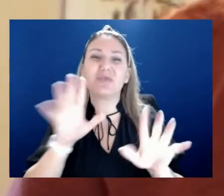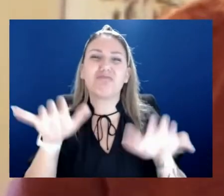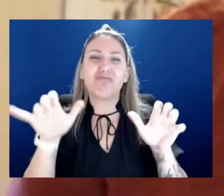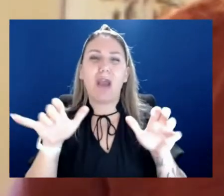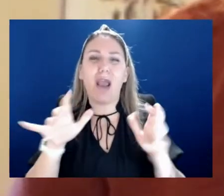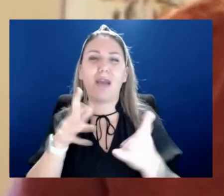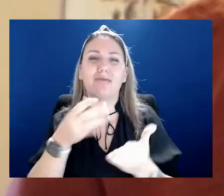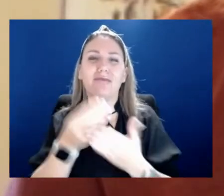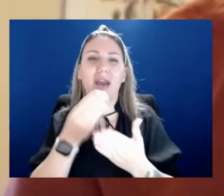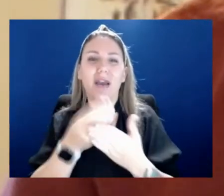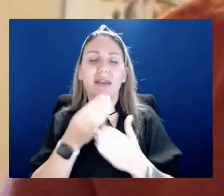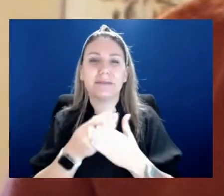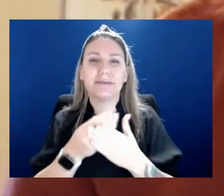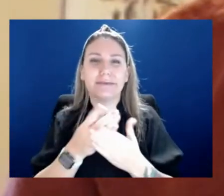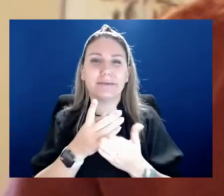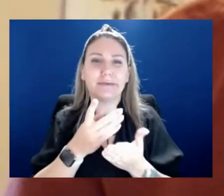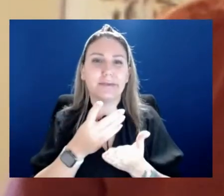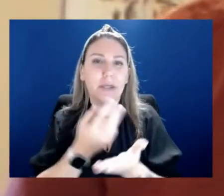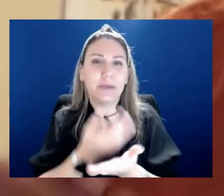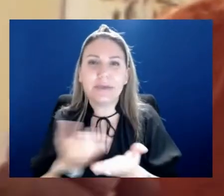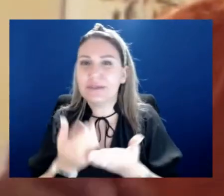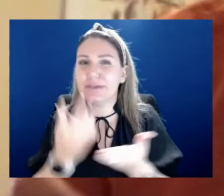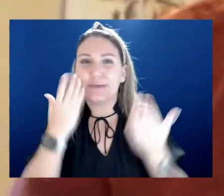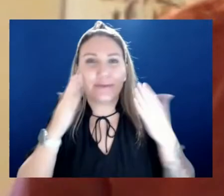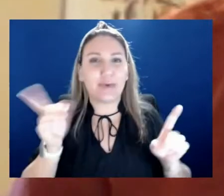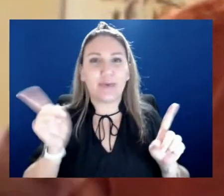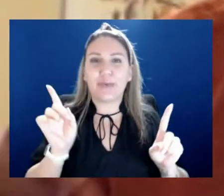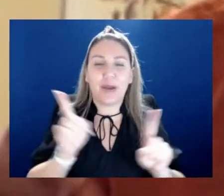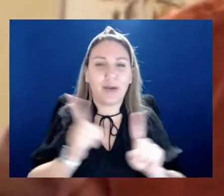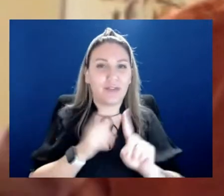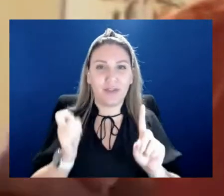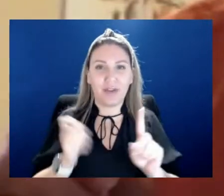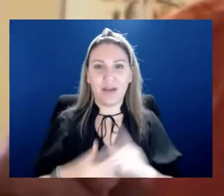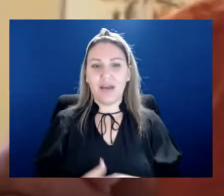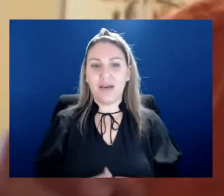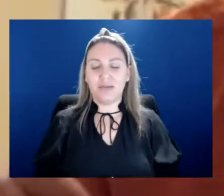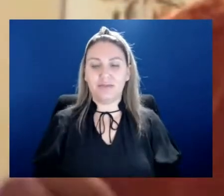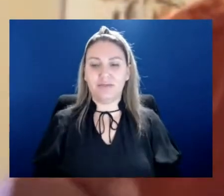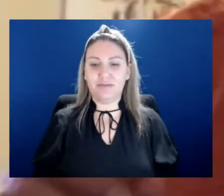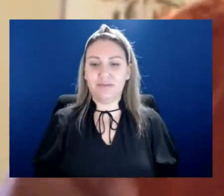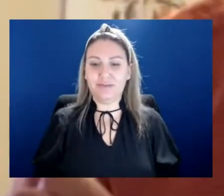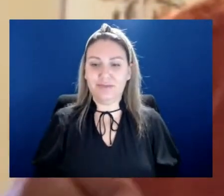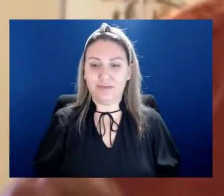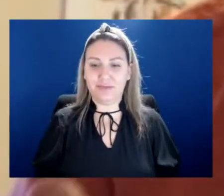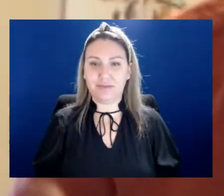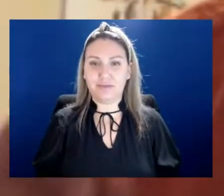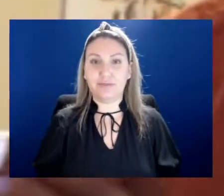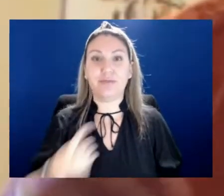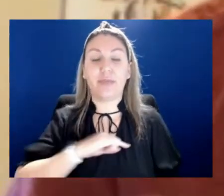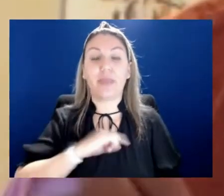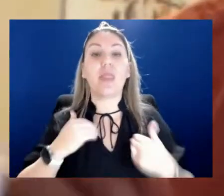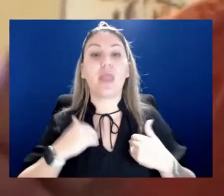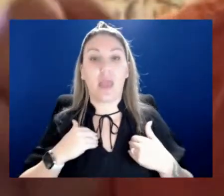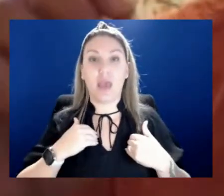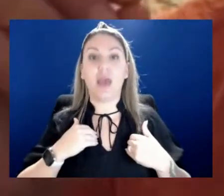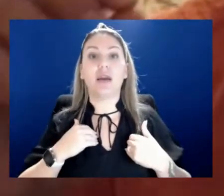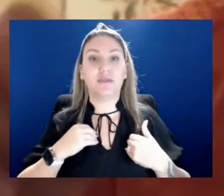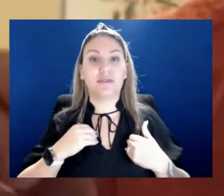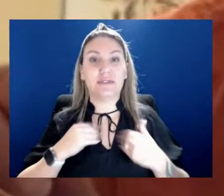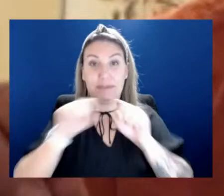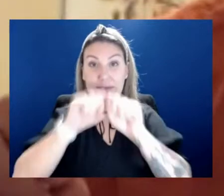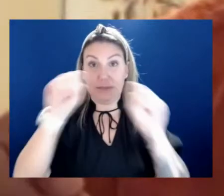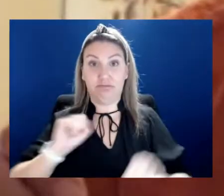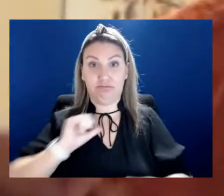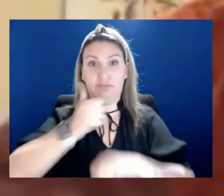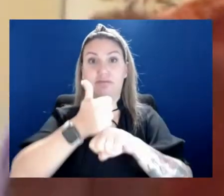know where they've come from. The fact of the matter is that we have the infrastructure to help us make